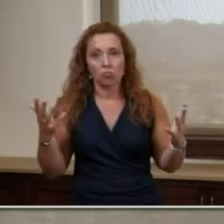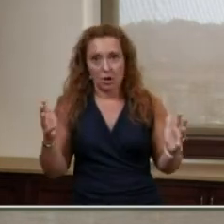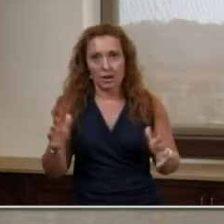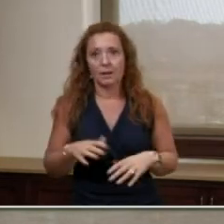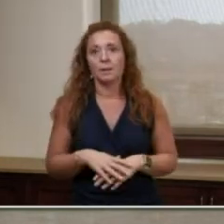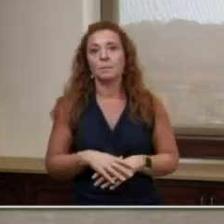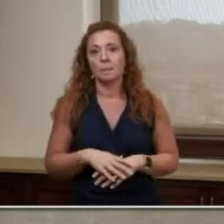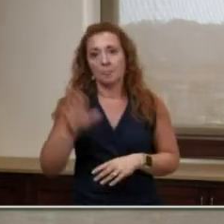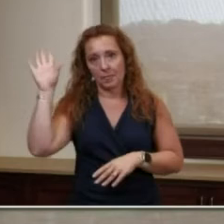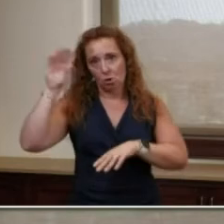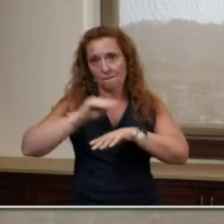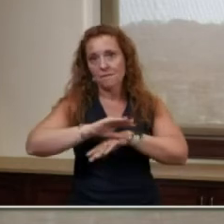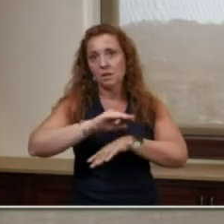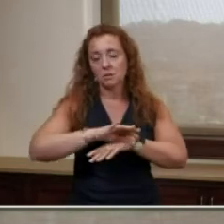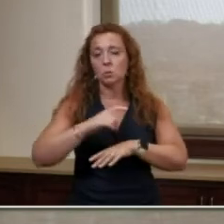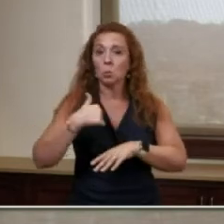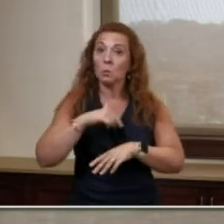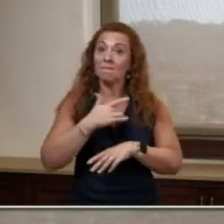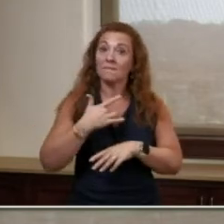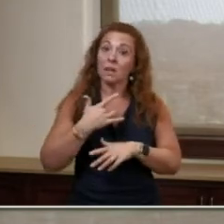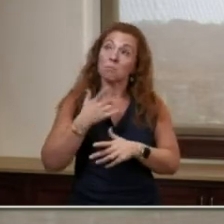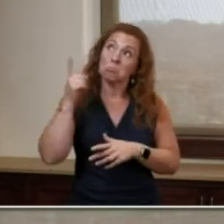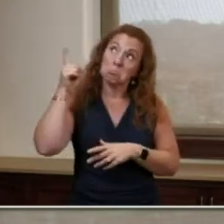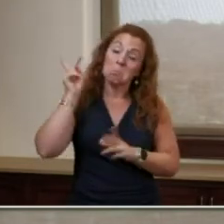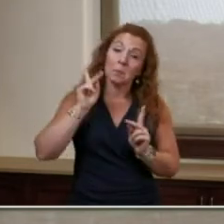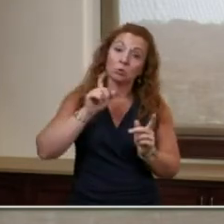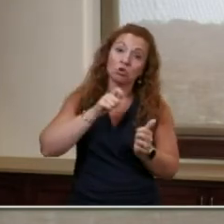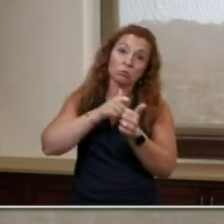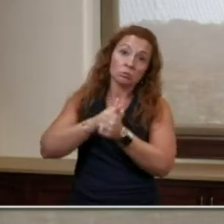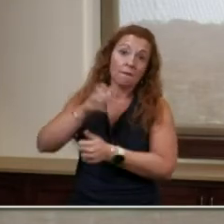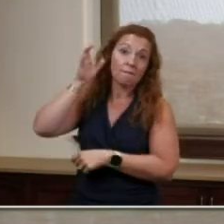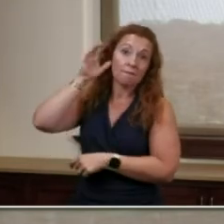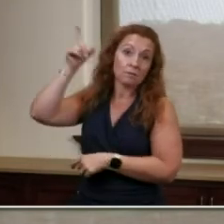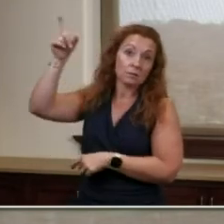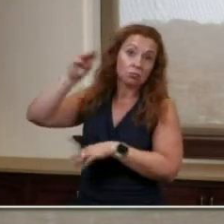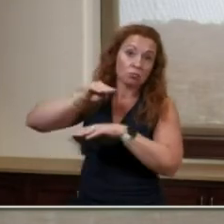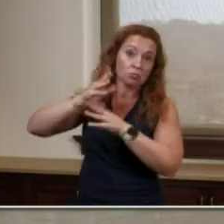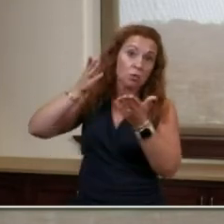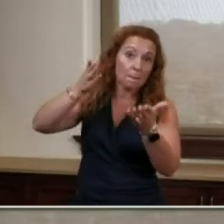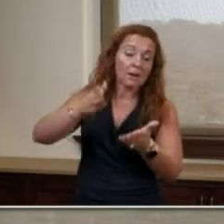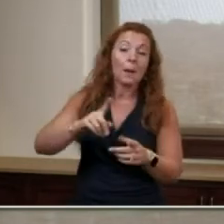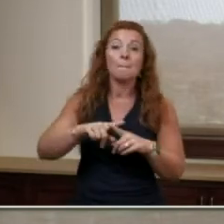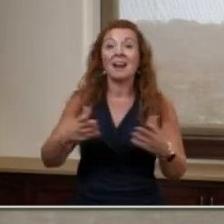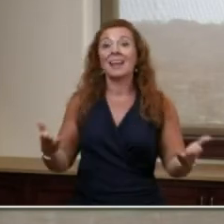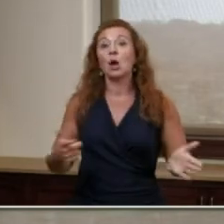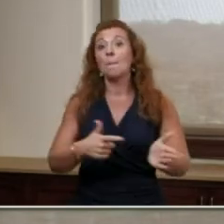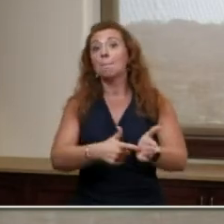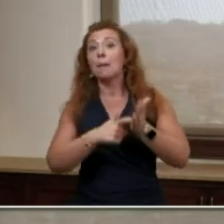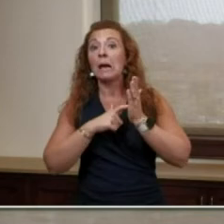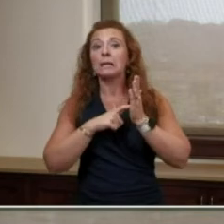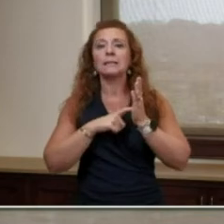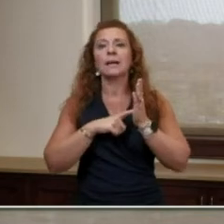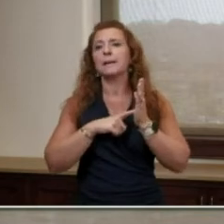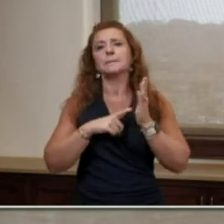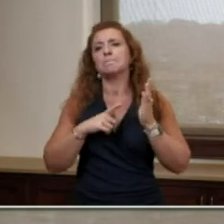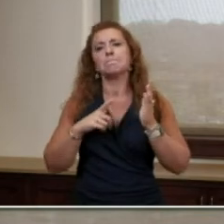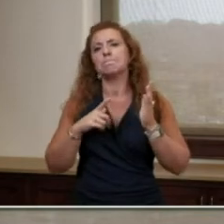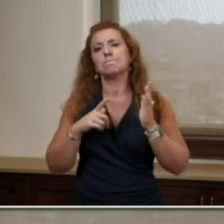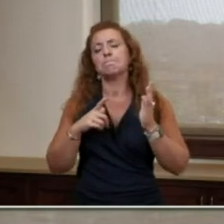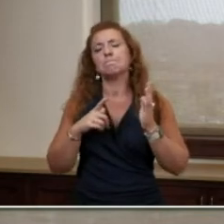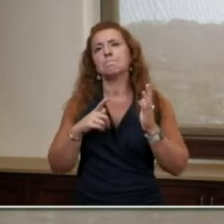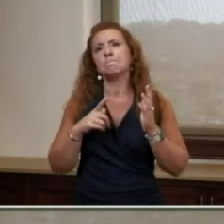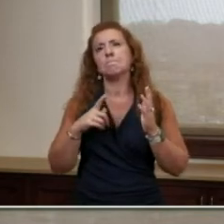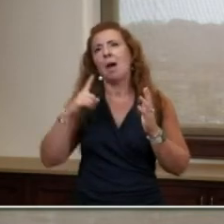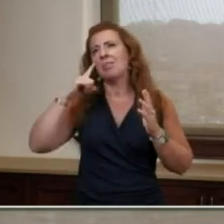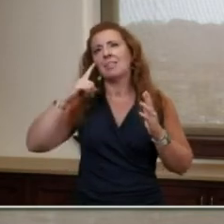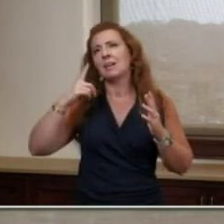and we think people should certainly follow those recommendations. But as far as a mandate as of yet, I don't think